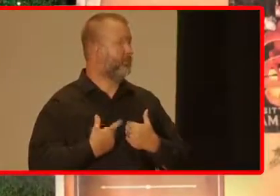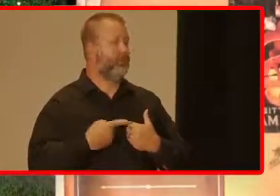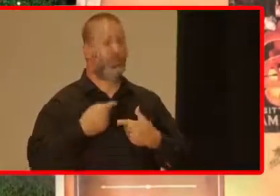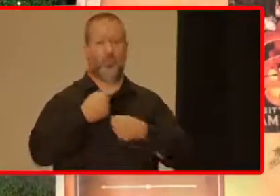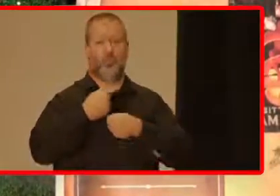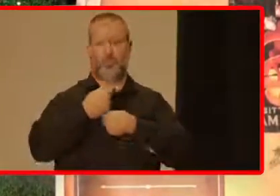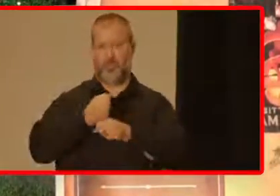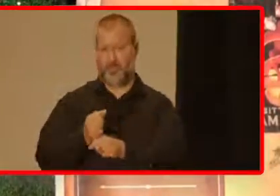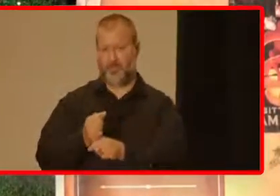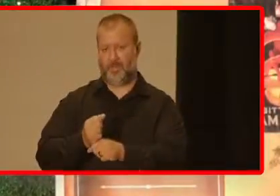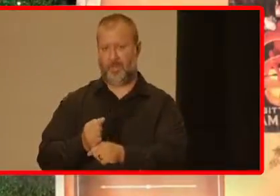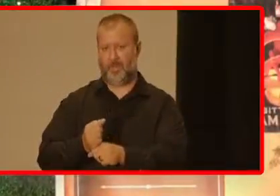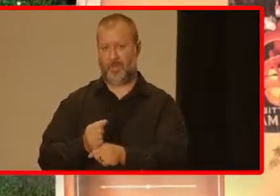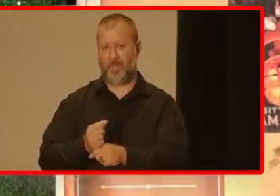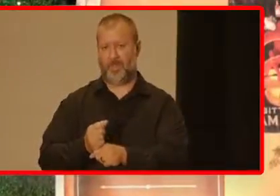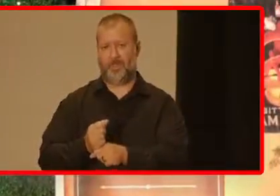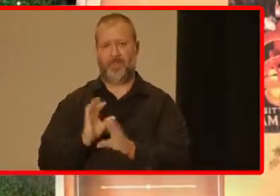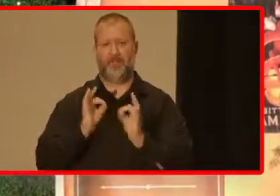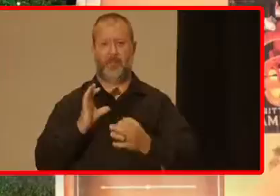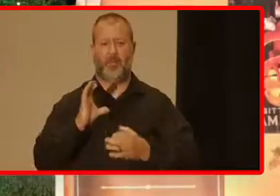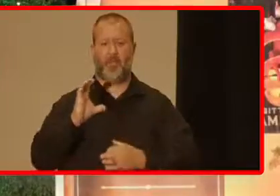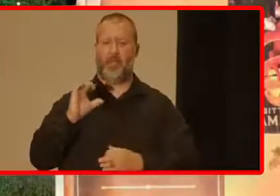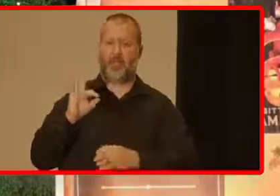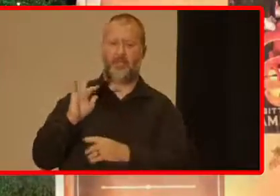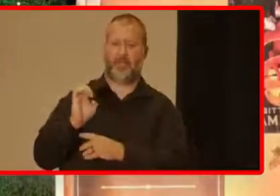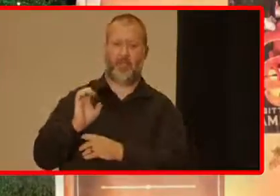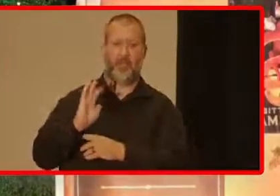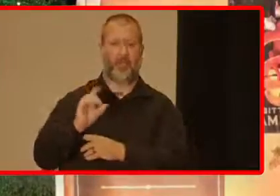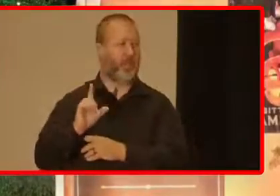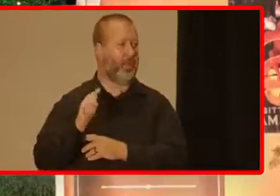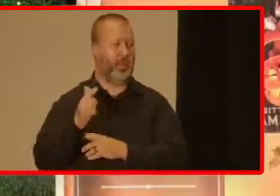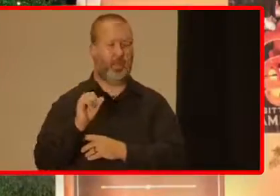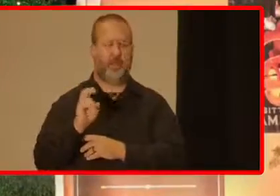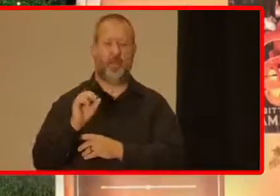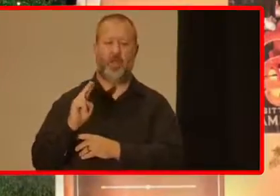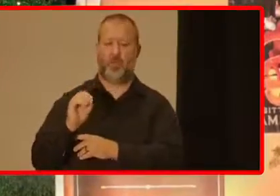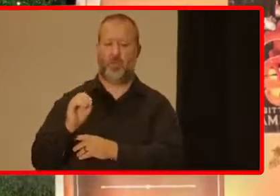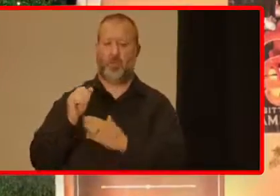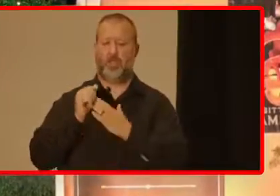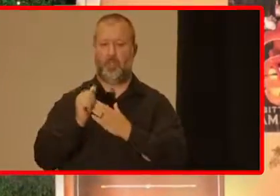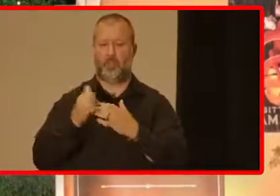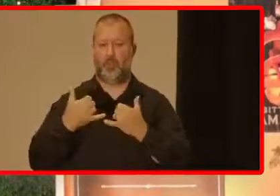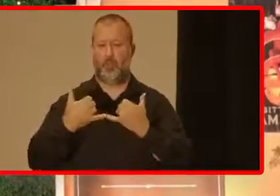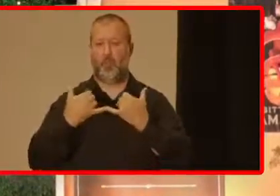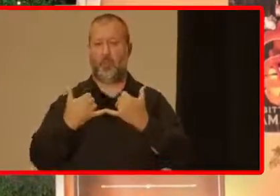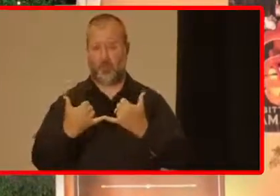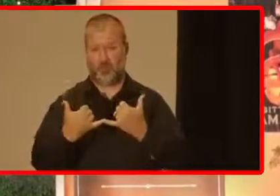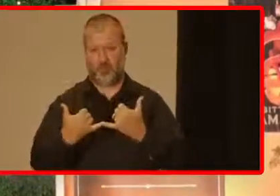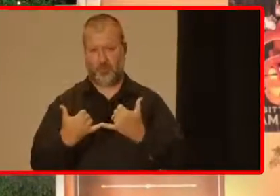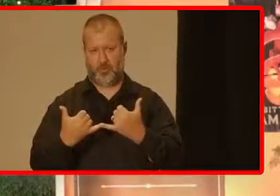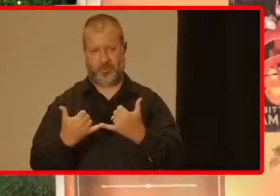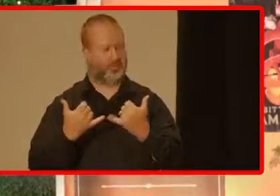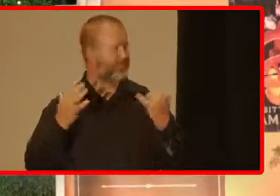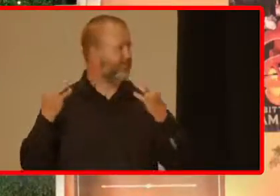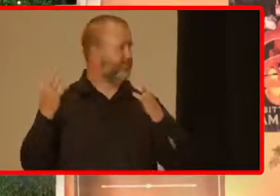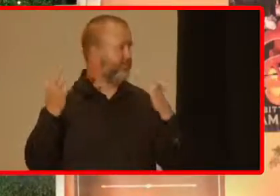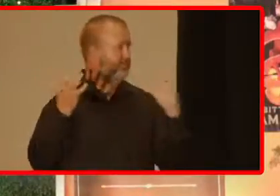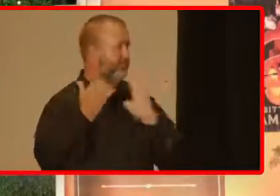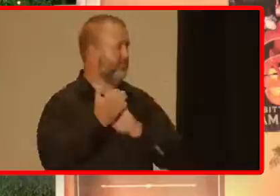created the Family Cafe Bill Galvano Leadership Award.